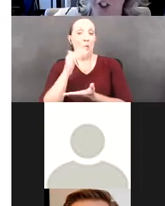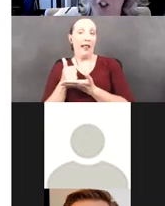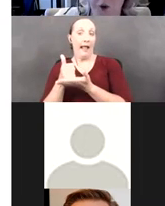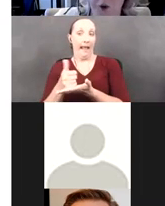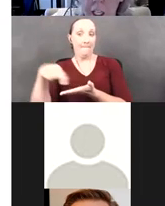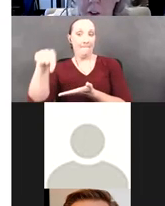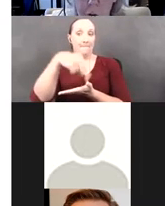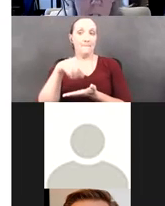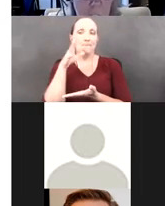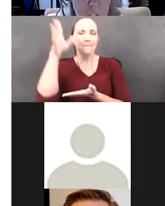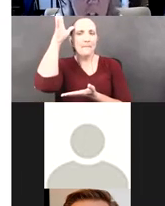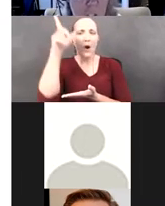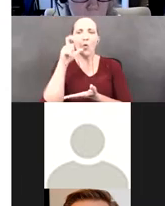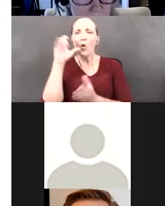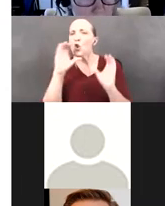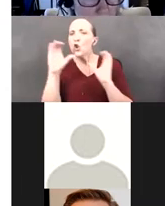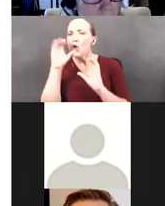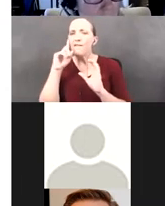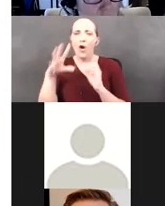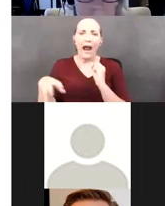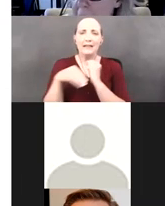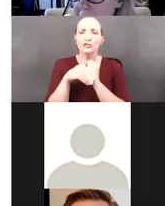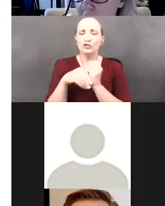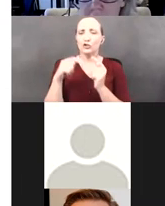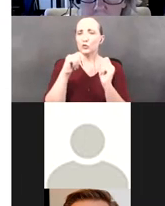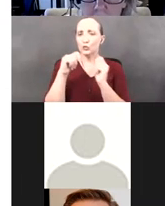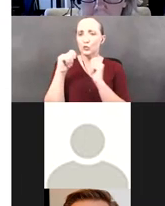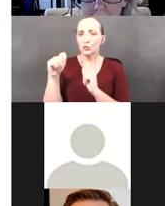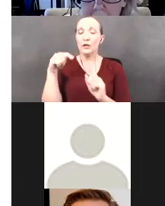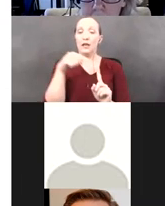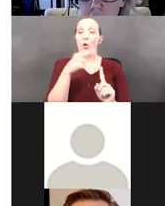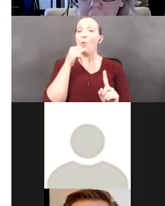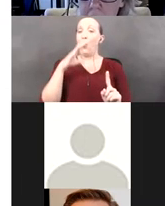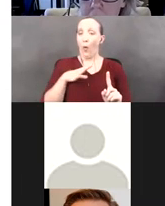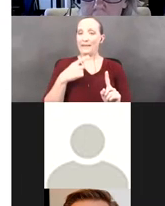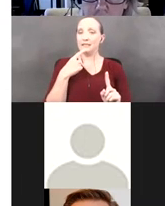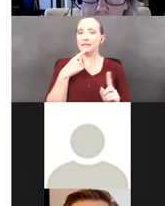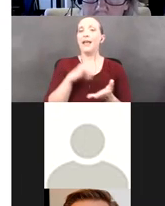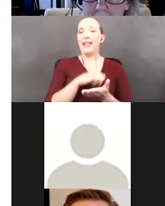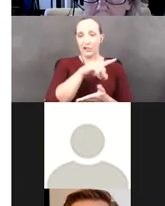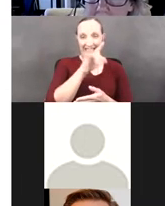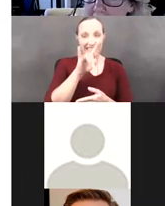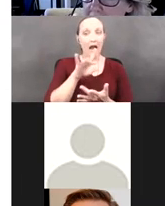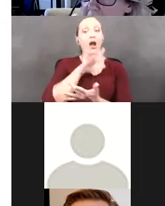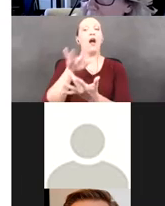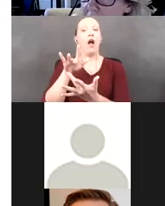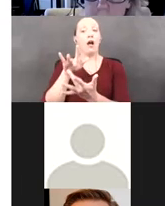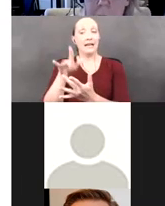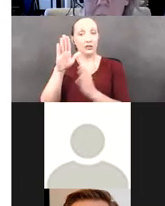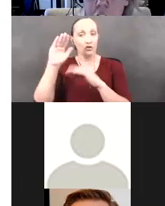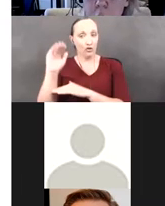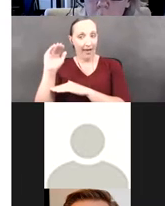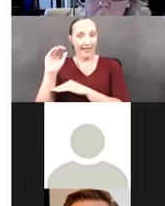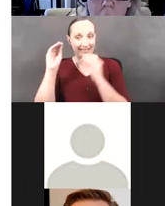esto tal parents vez who pueda are looking ayudar for additional a los tutoring. She says padres that que she did buscan más contact her tutoría. Ella child's dijo que teacher, ella se and comunicó they con have el